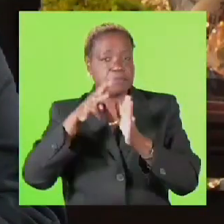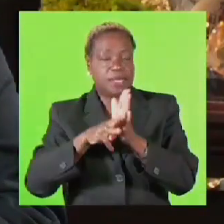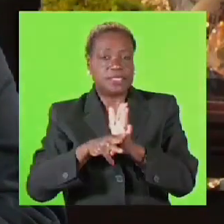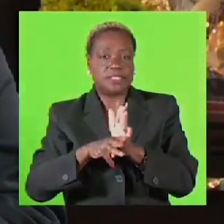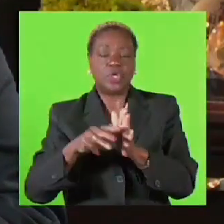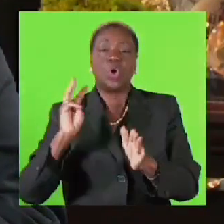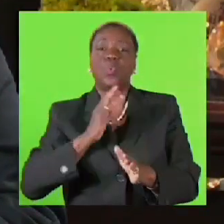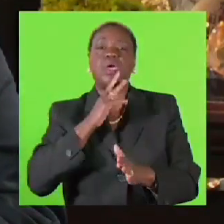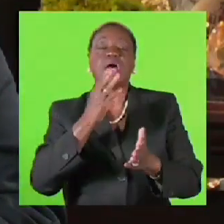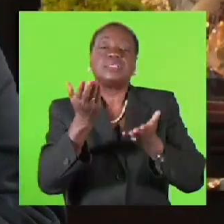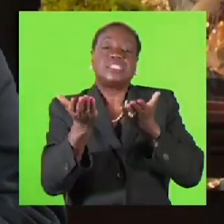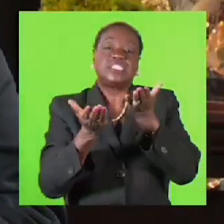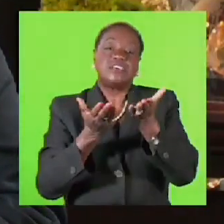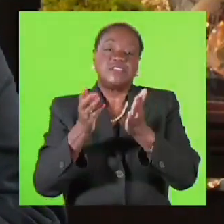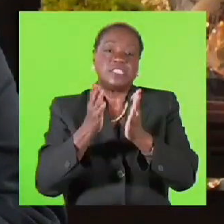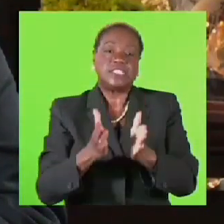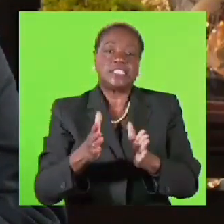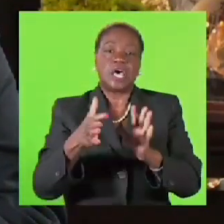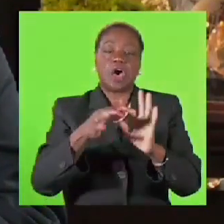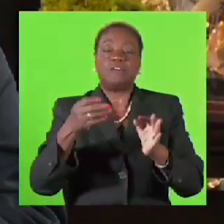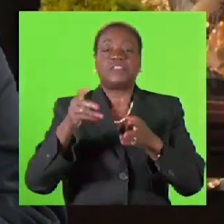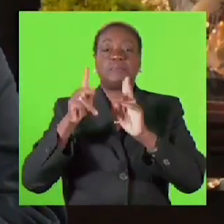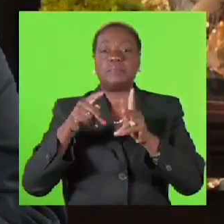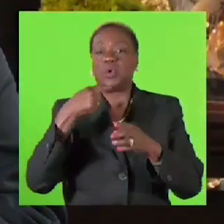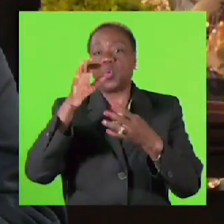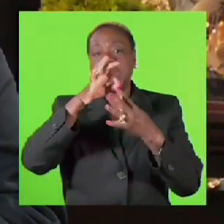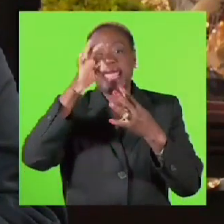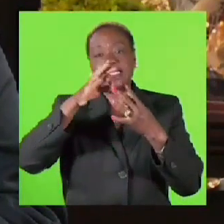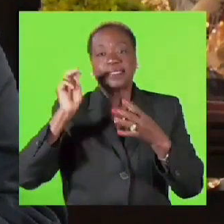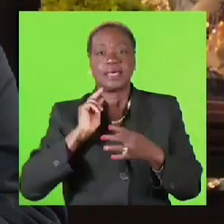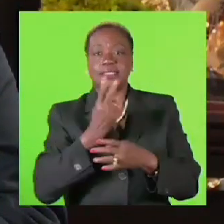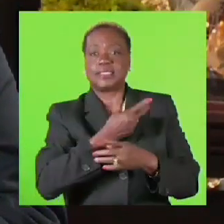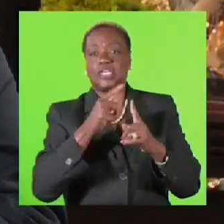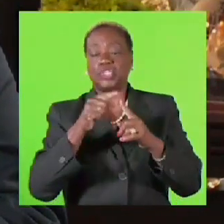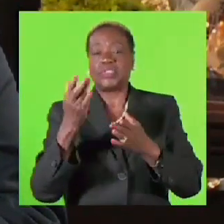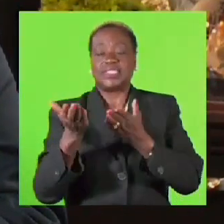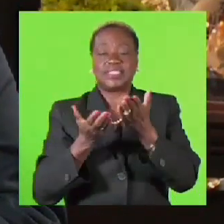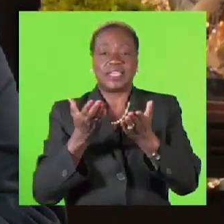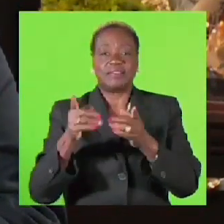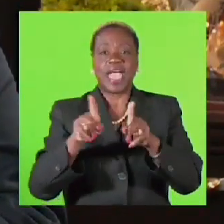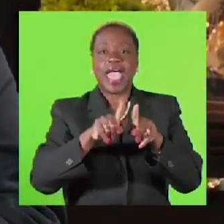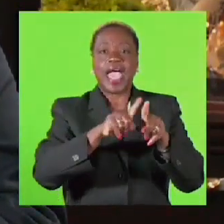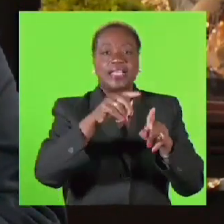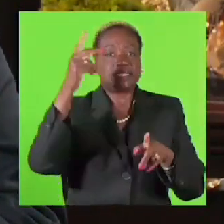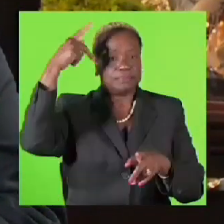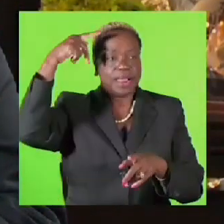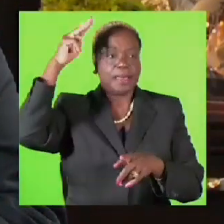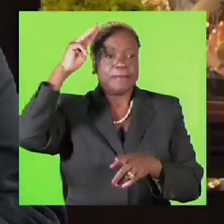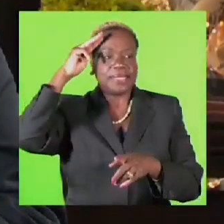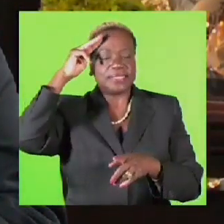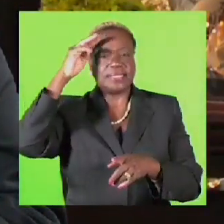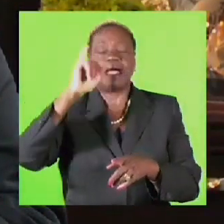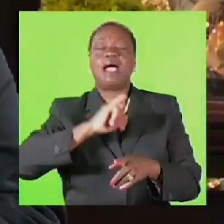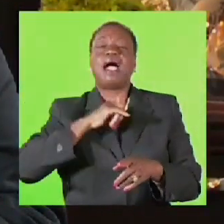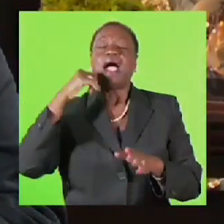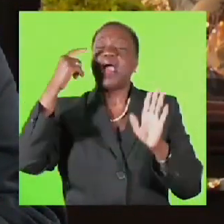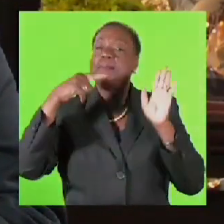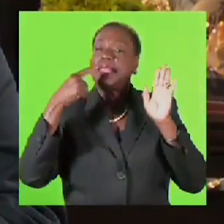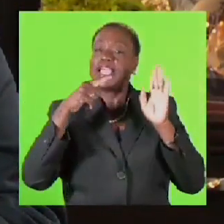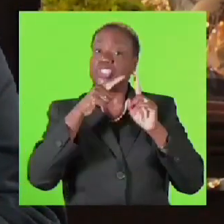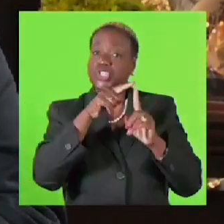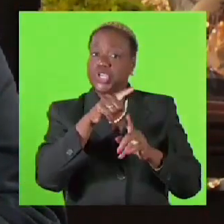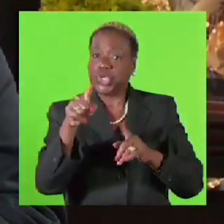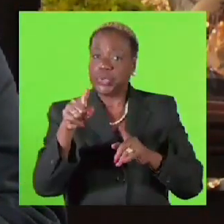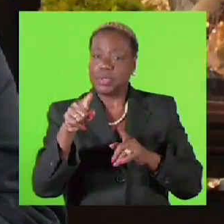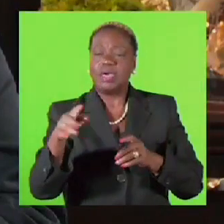who elected us to serve. As Prime Minister, I pledge to you the full effort of the government